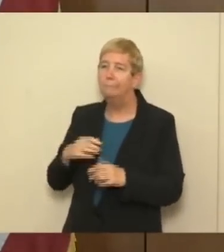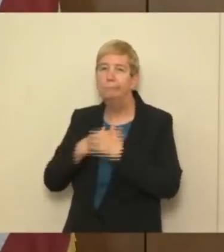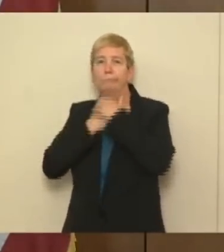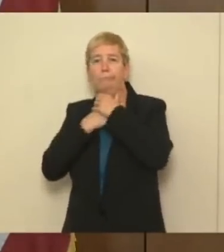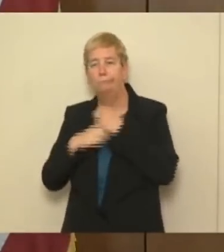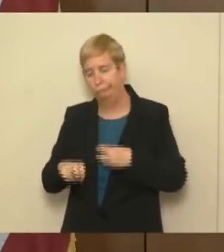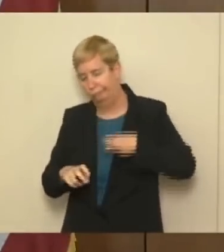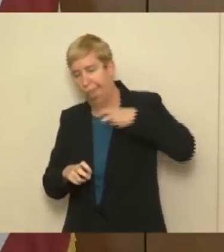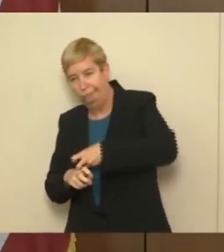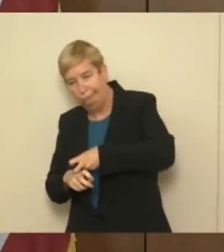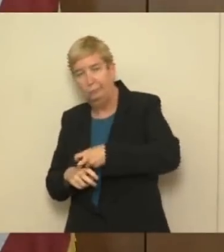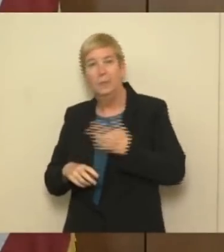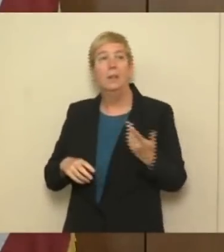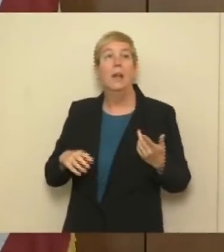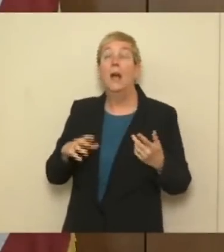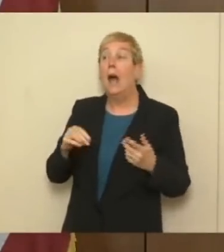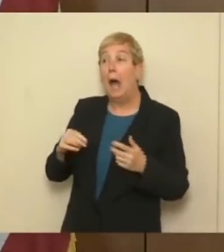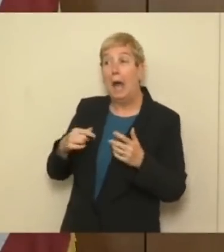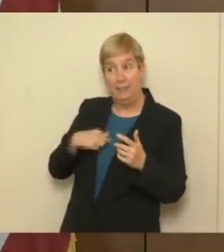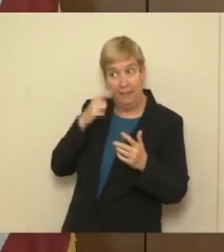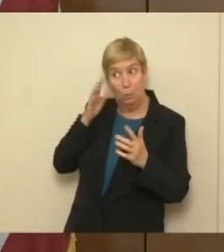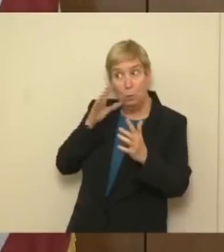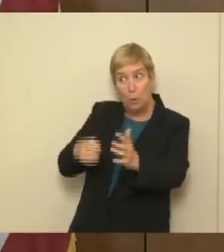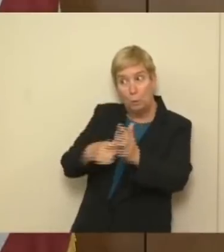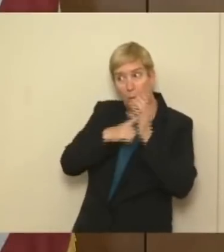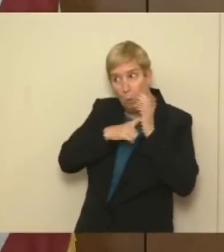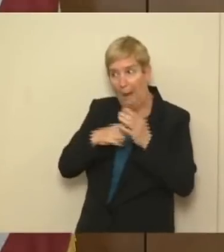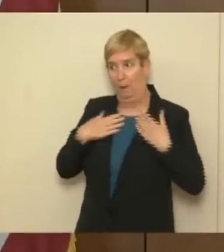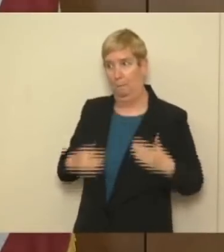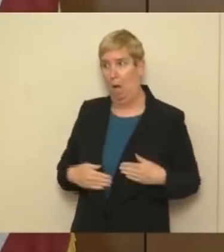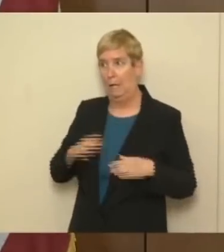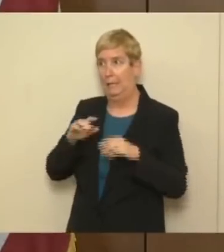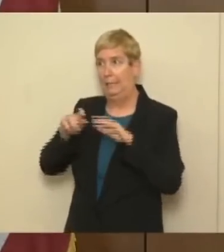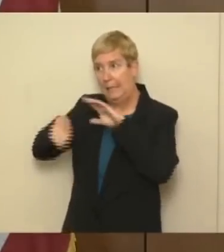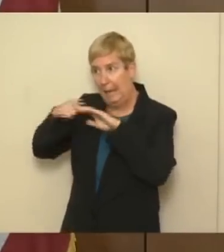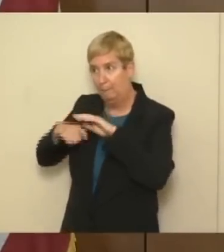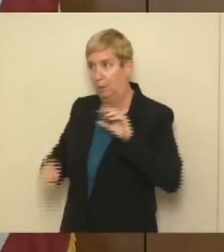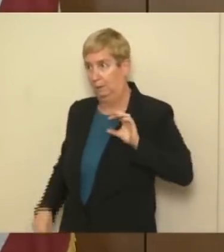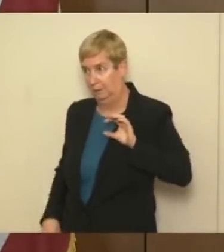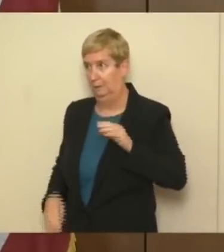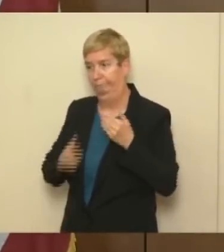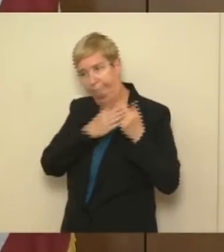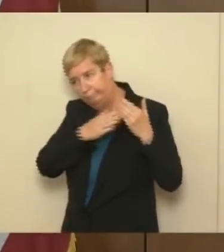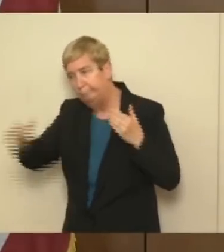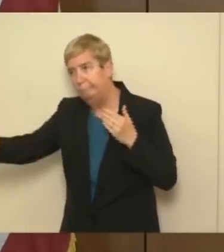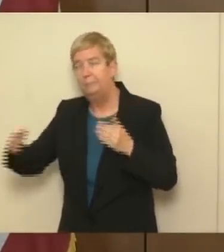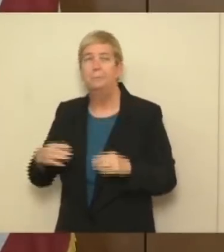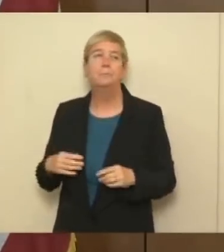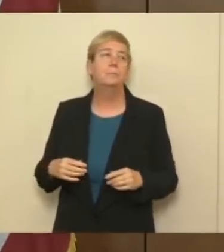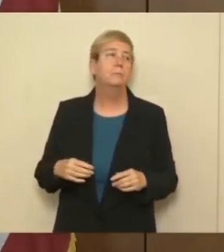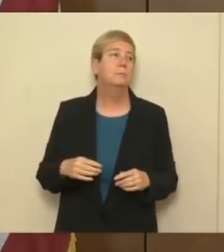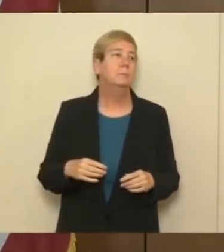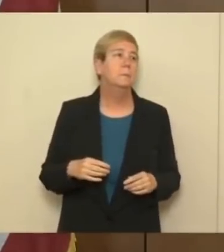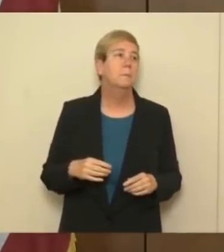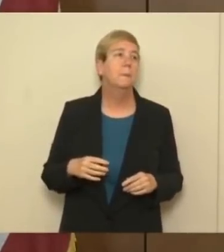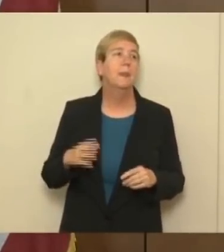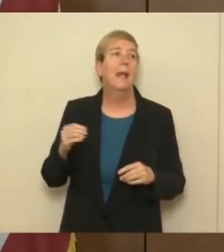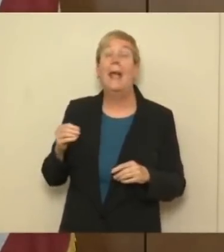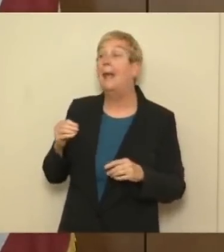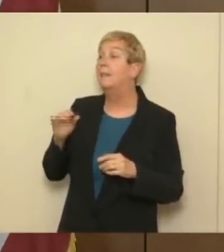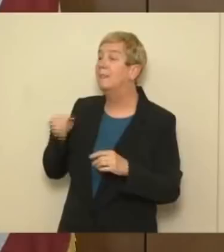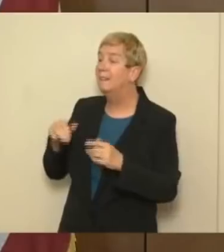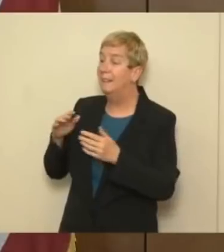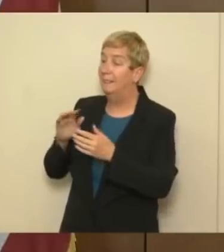that we do body cameras. I also appreciate that we're going to make sure that we can't expunge that